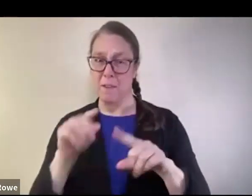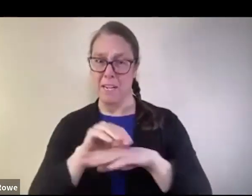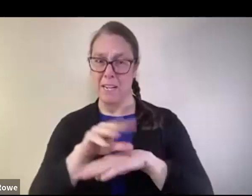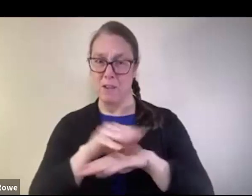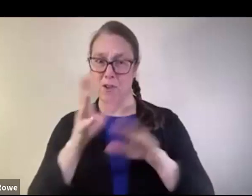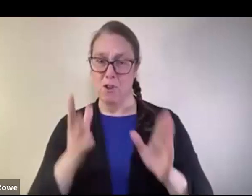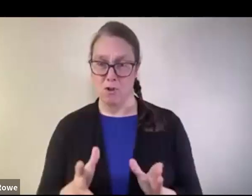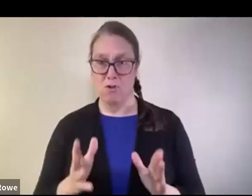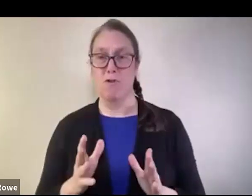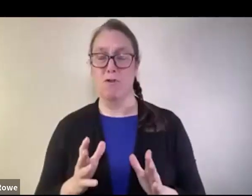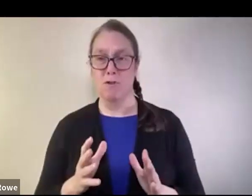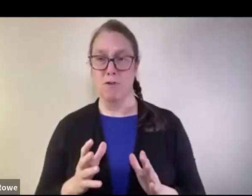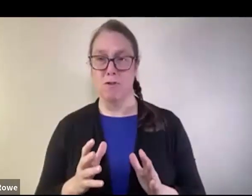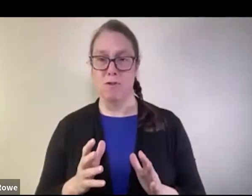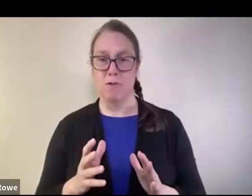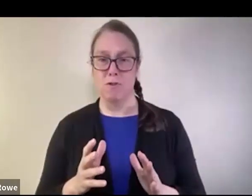and